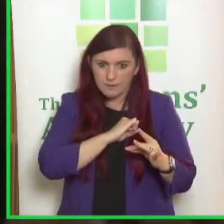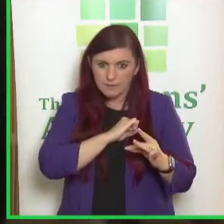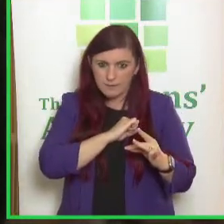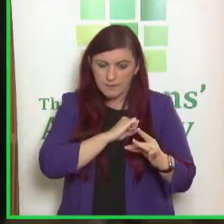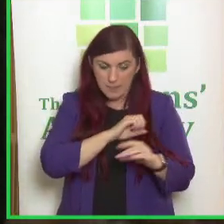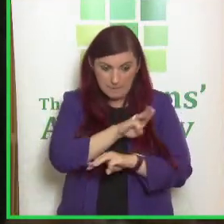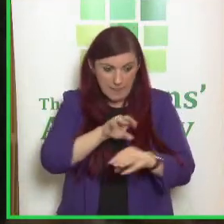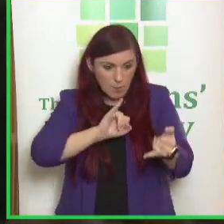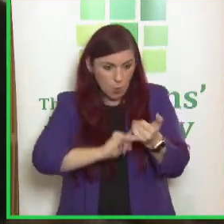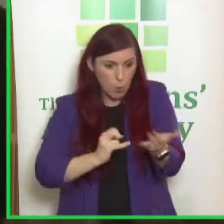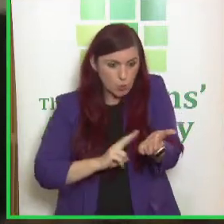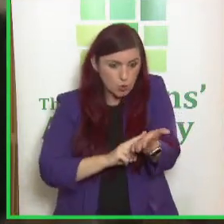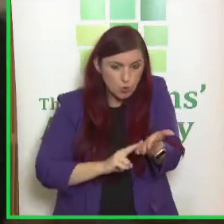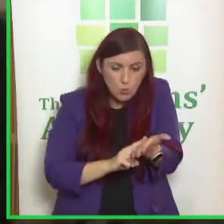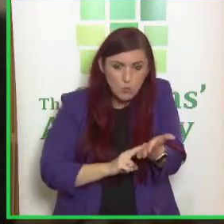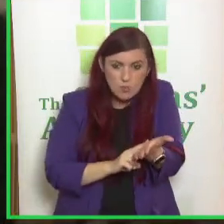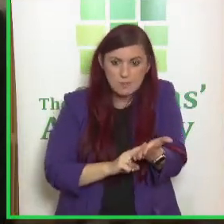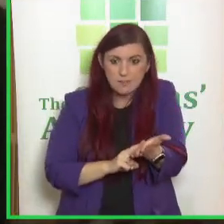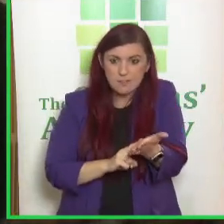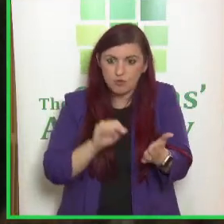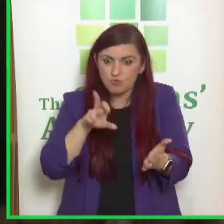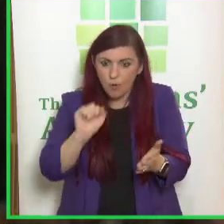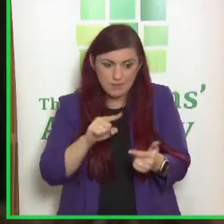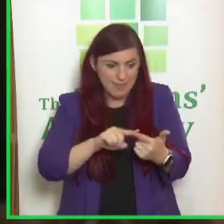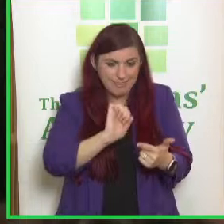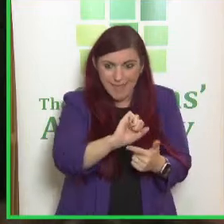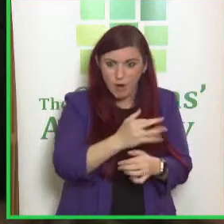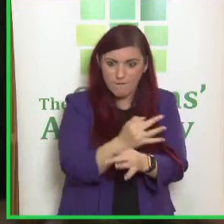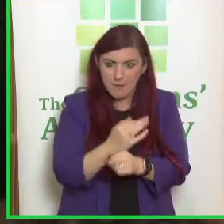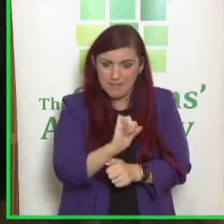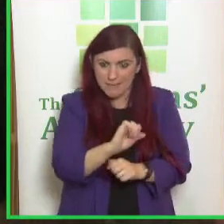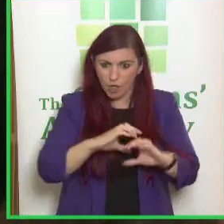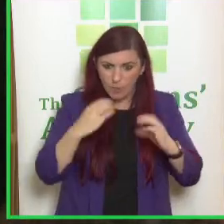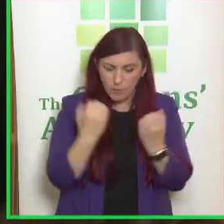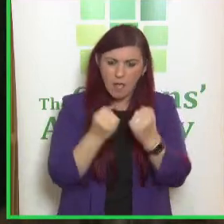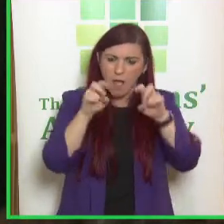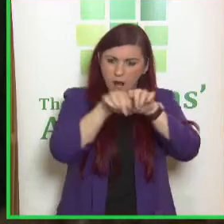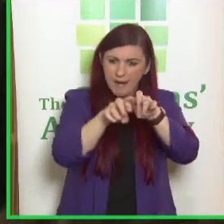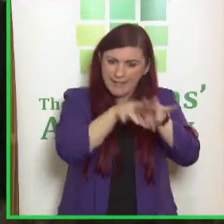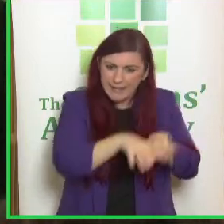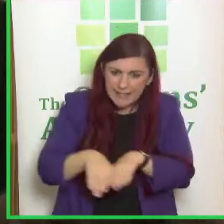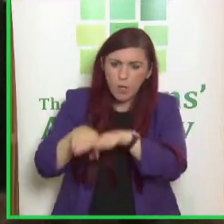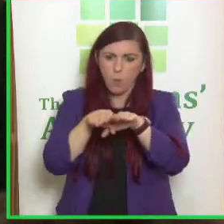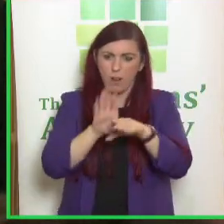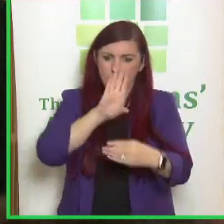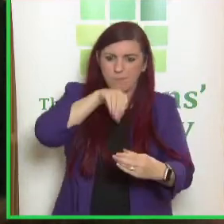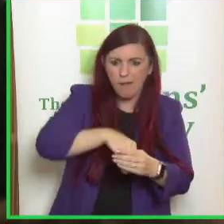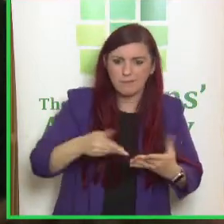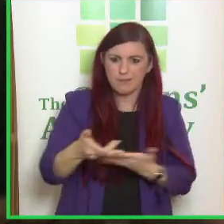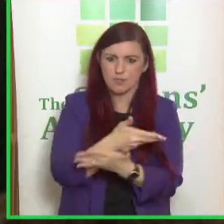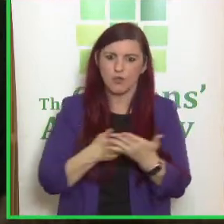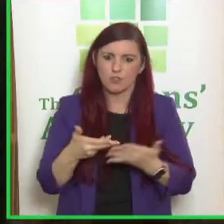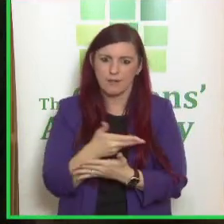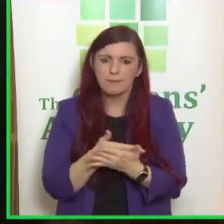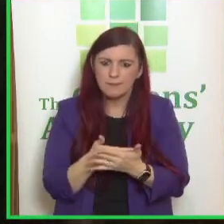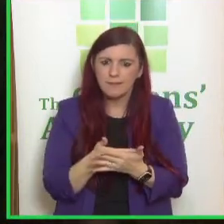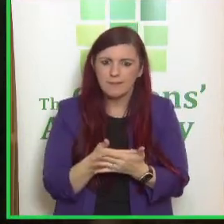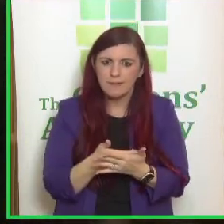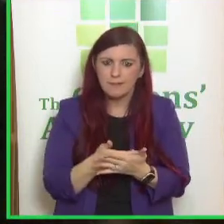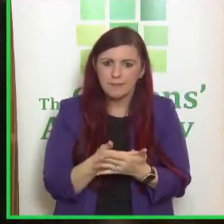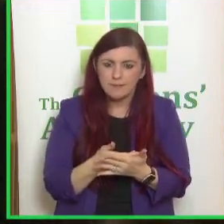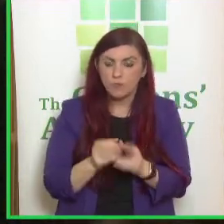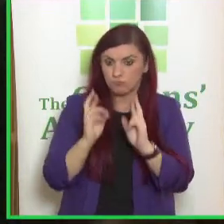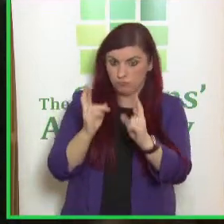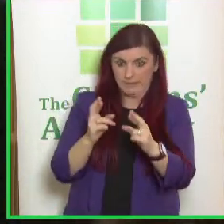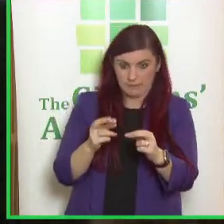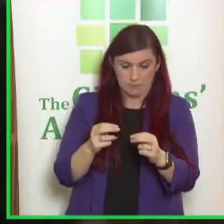use drugs, their families and our communities are equal in sharing the power. Because that's another thing. I think sometimes we're good at making the